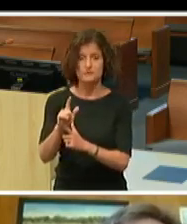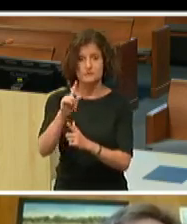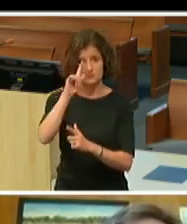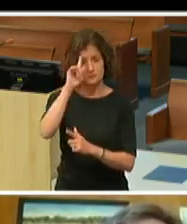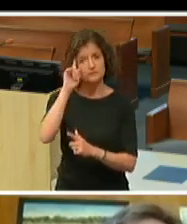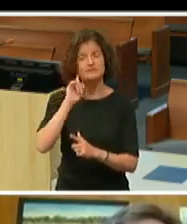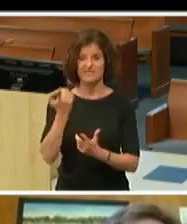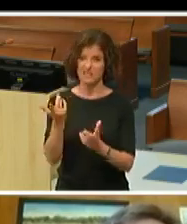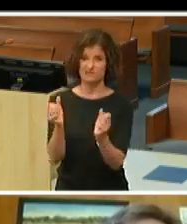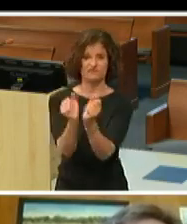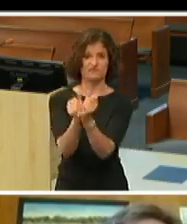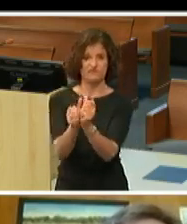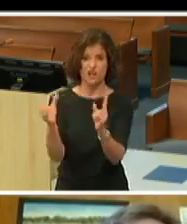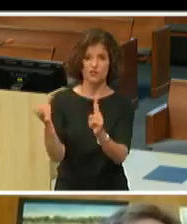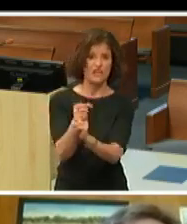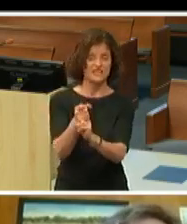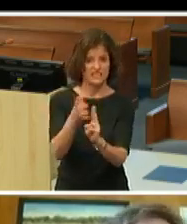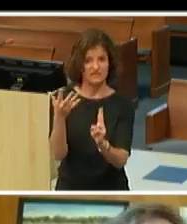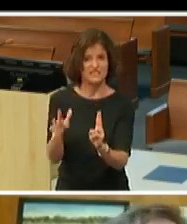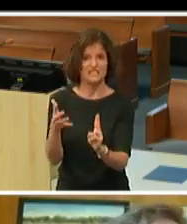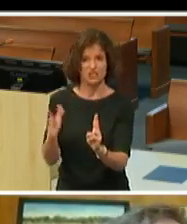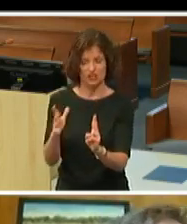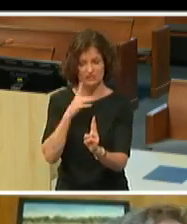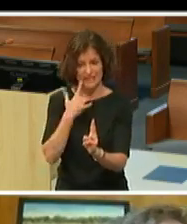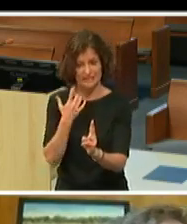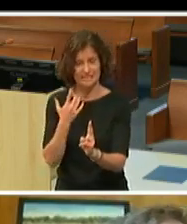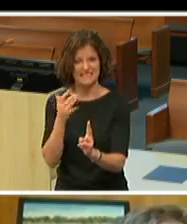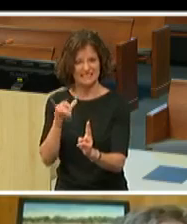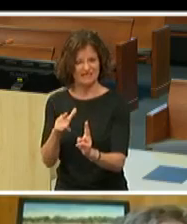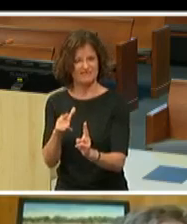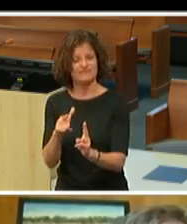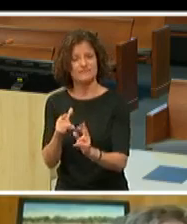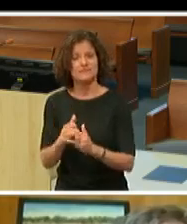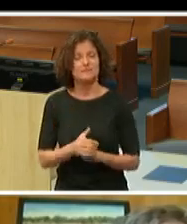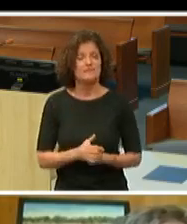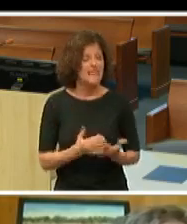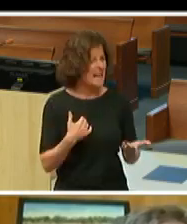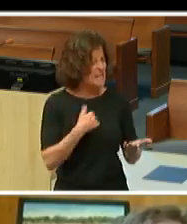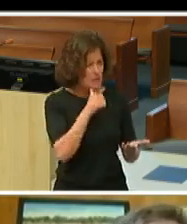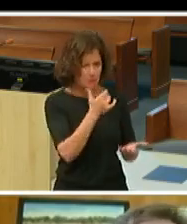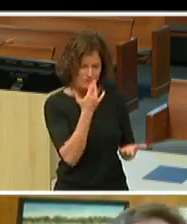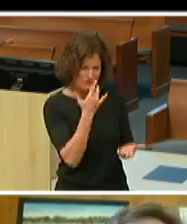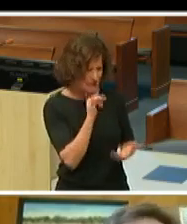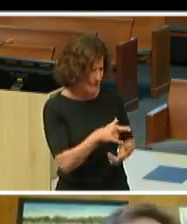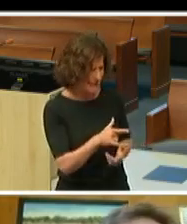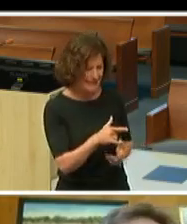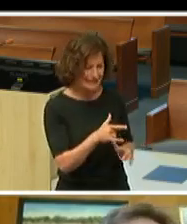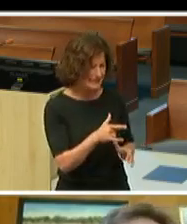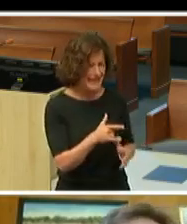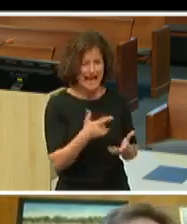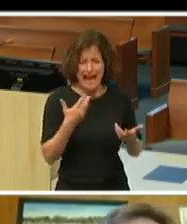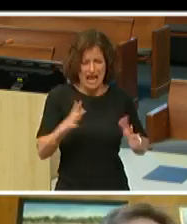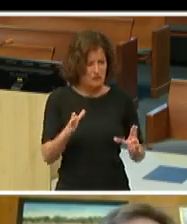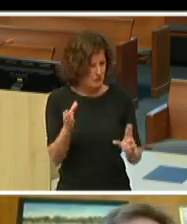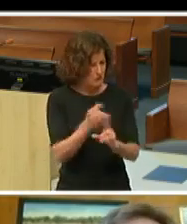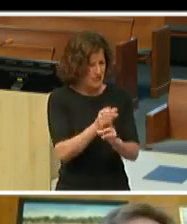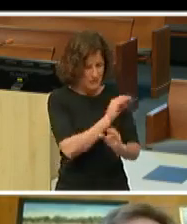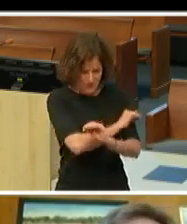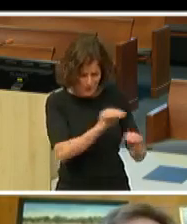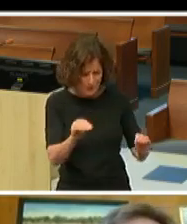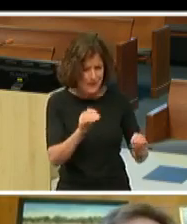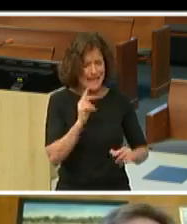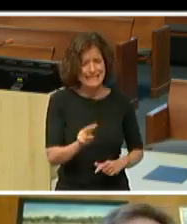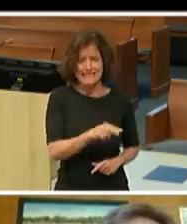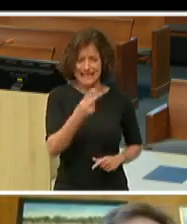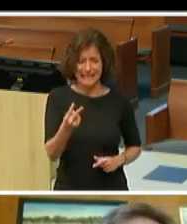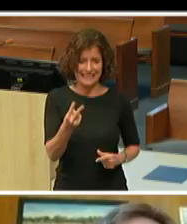basically arresting someone. They preferred that. Well, I don't prefer that. First of all, we don't want to be arresting anybody. And second of